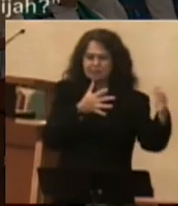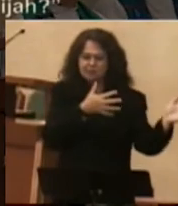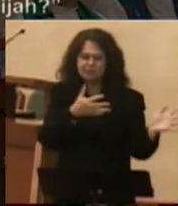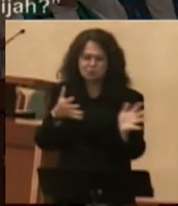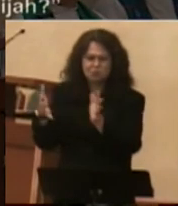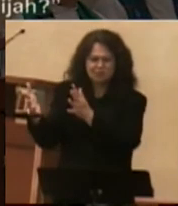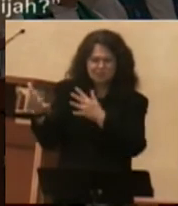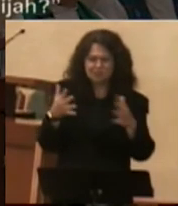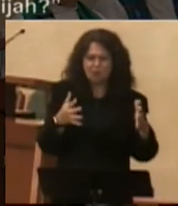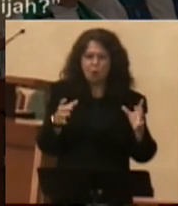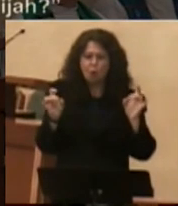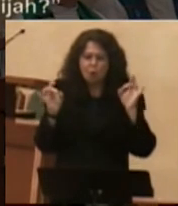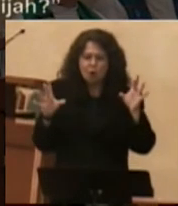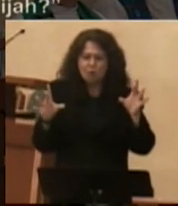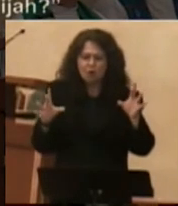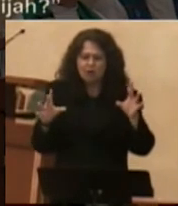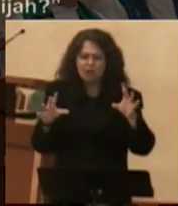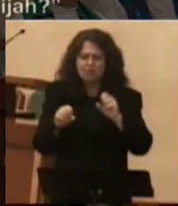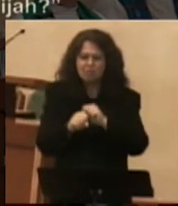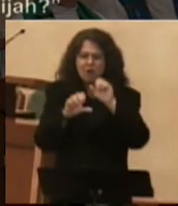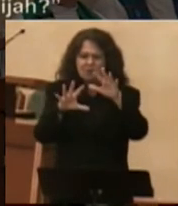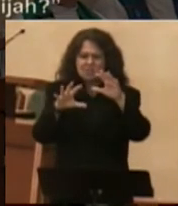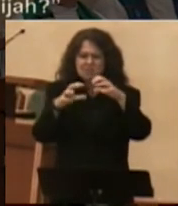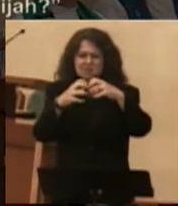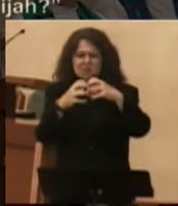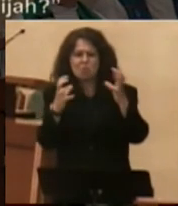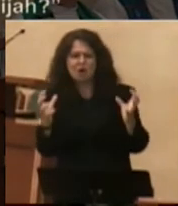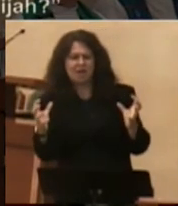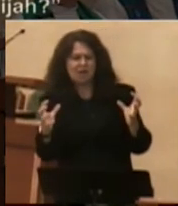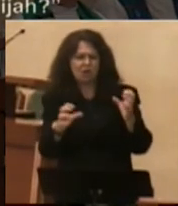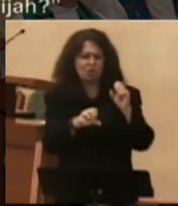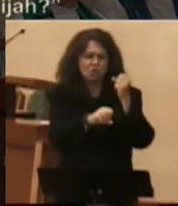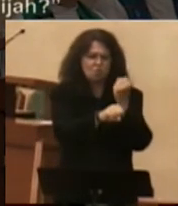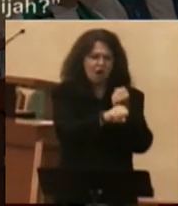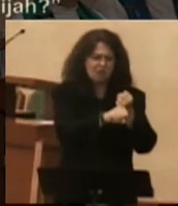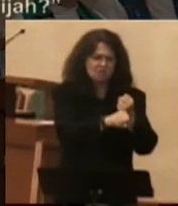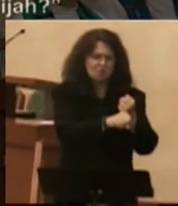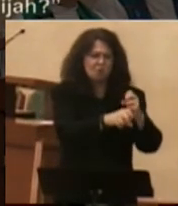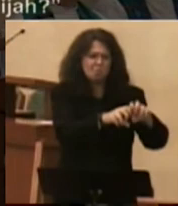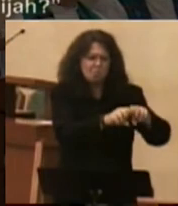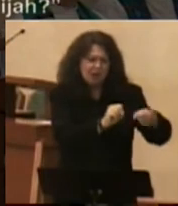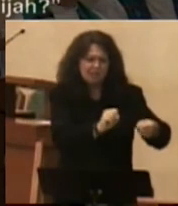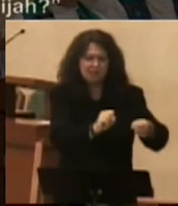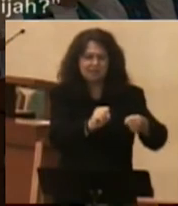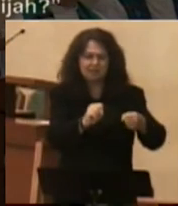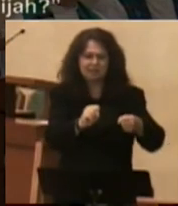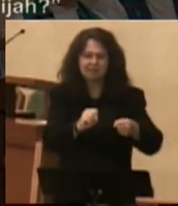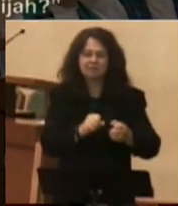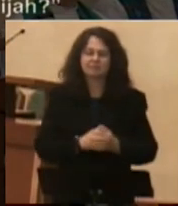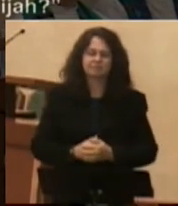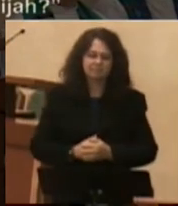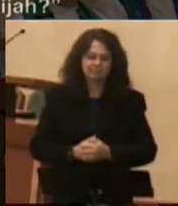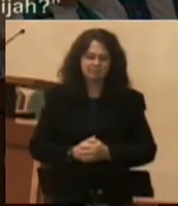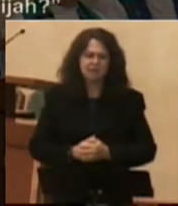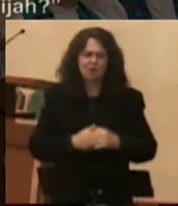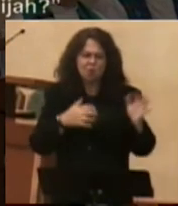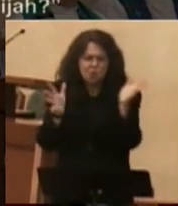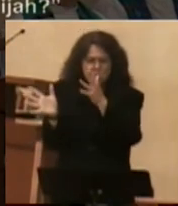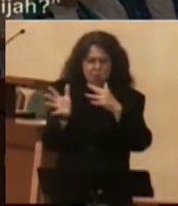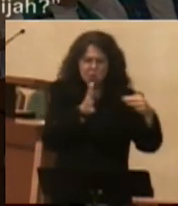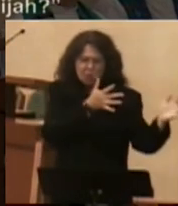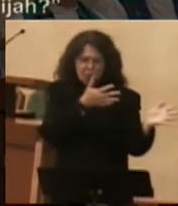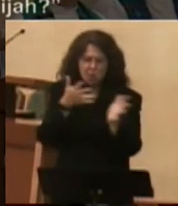splitting mountains and breaking rocks in pieces before the Lord. But the Lord was not in the wind, and after the wind, an